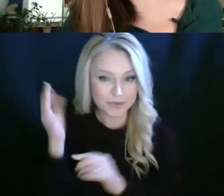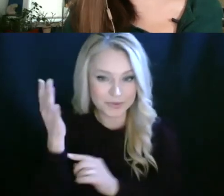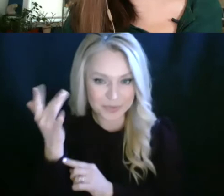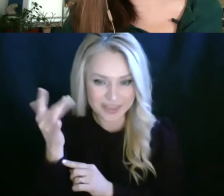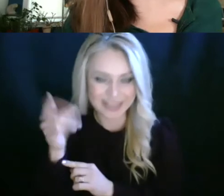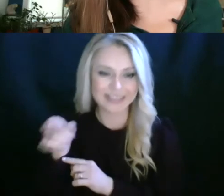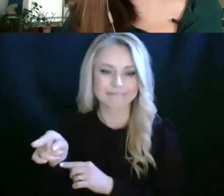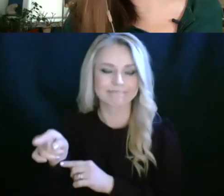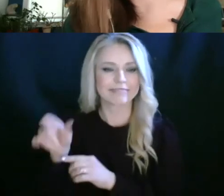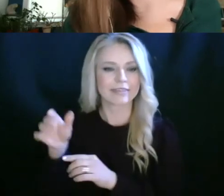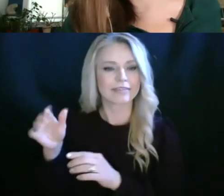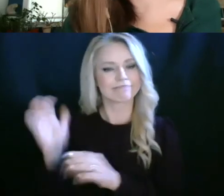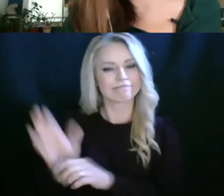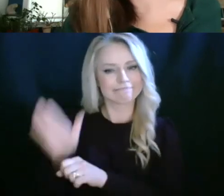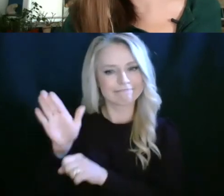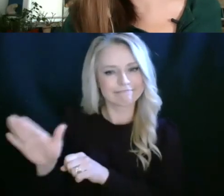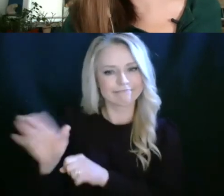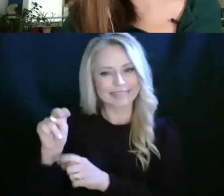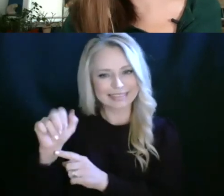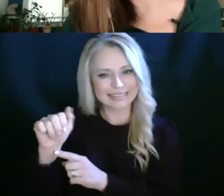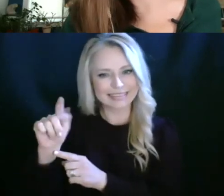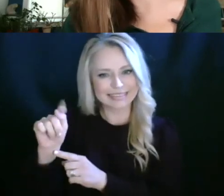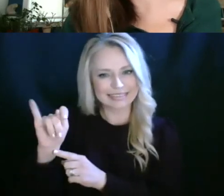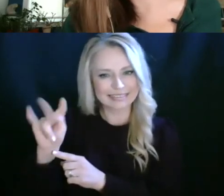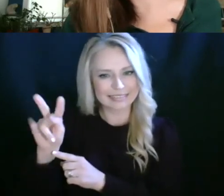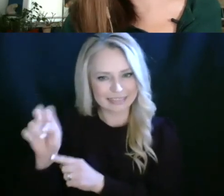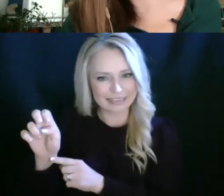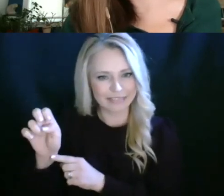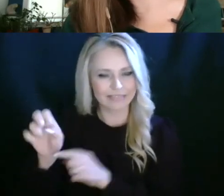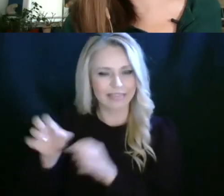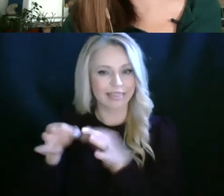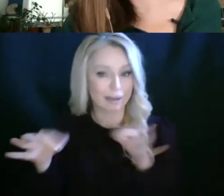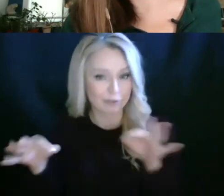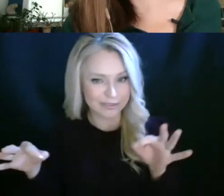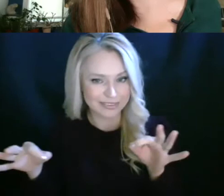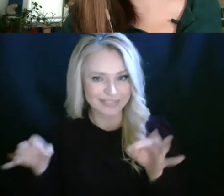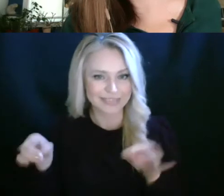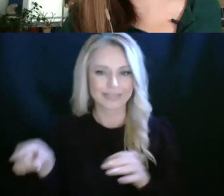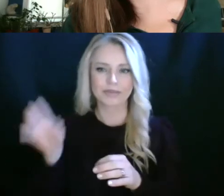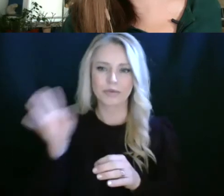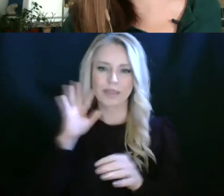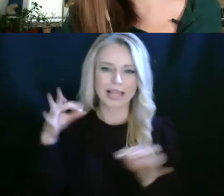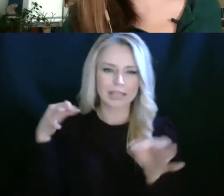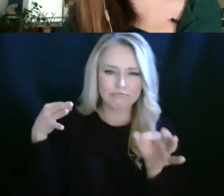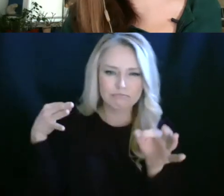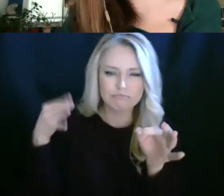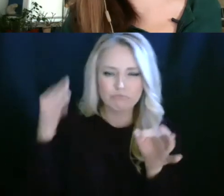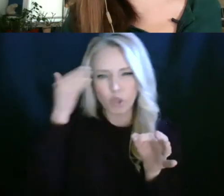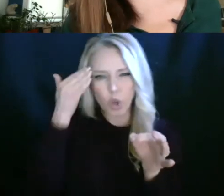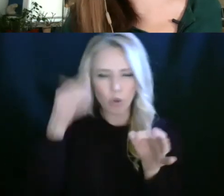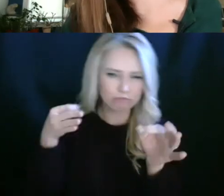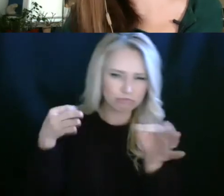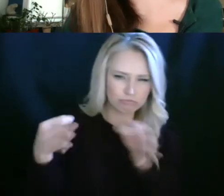provide different interpretation, and the importance for having the deaf interpreter there is because they are native language